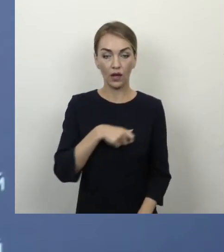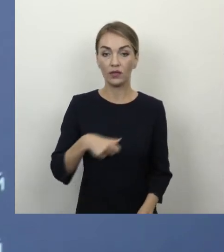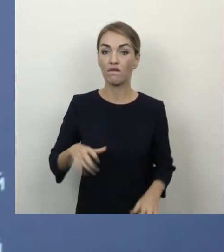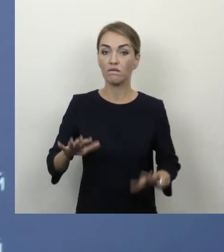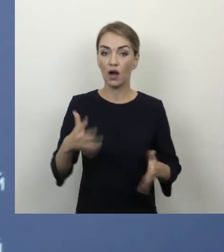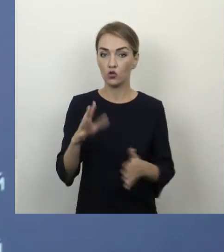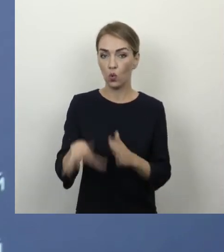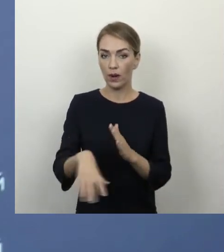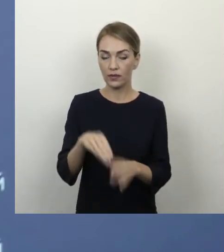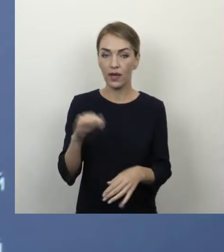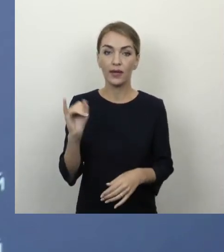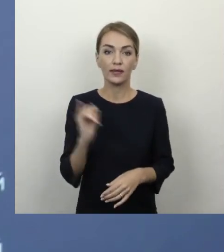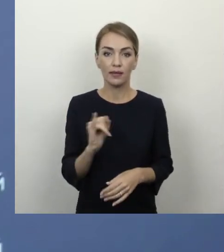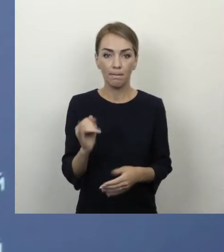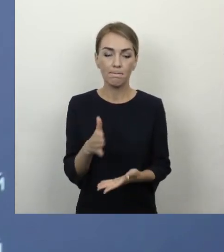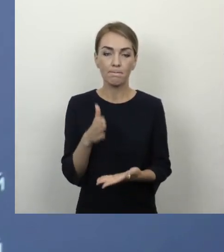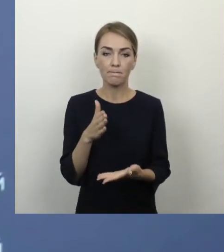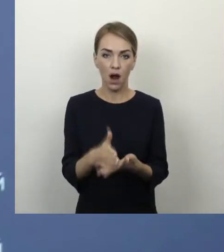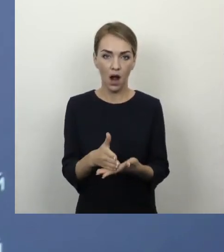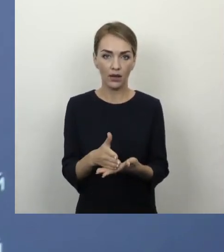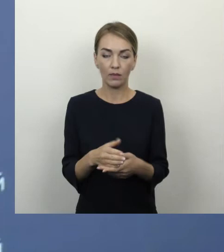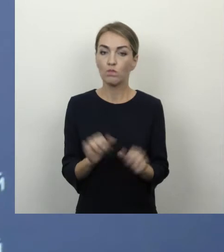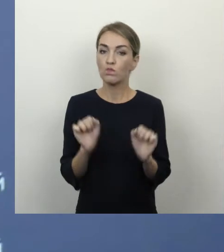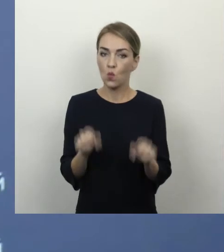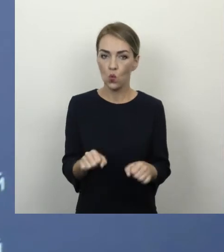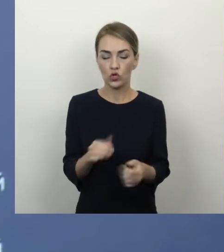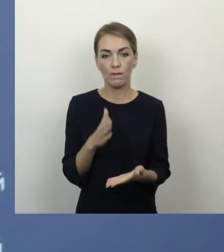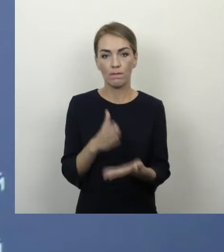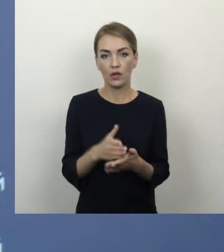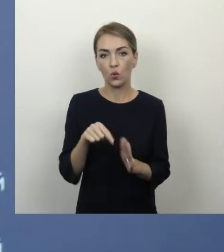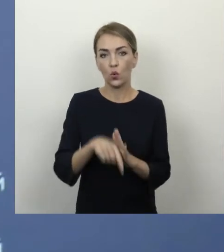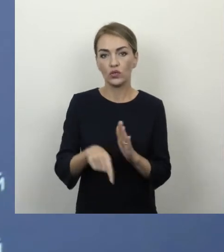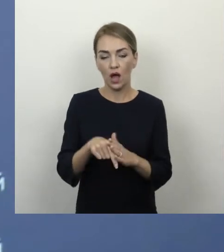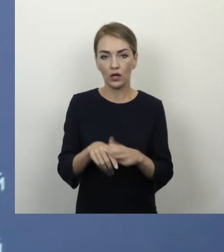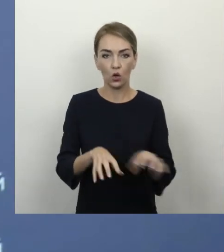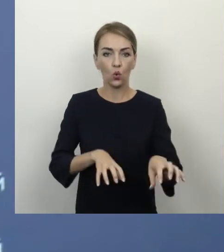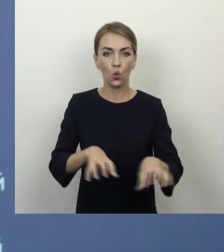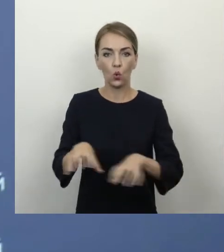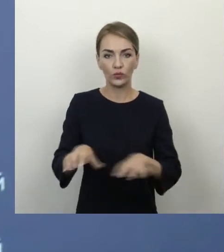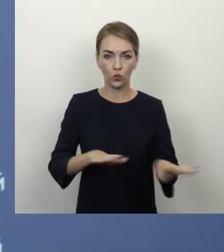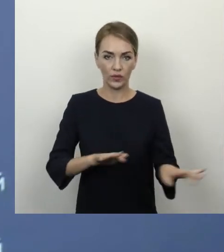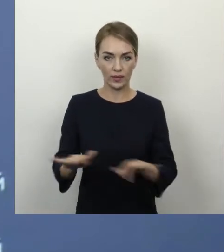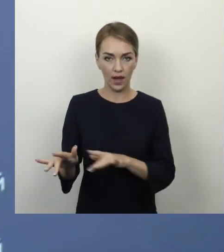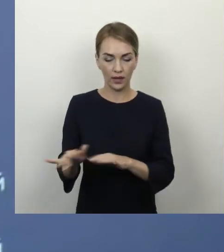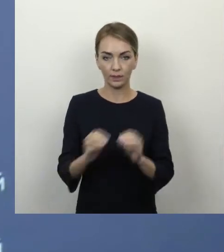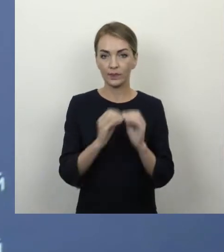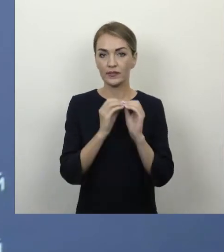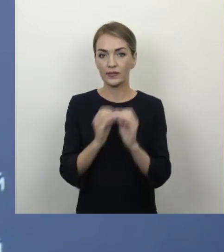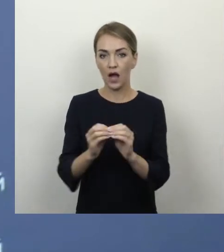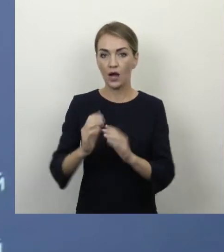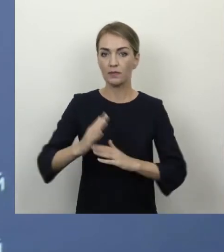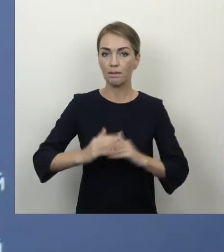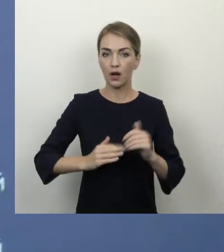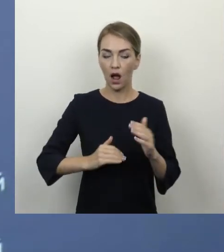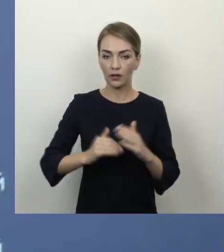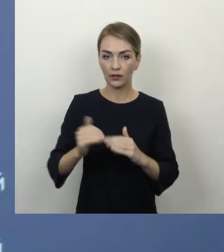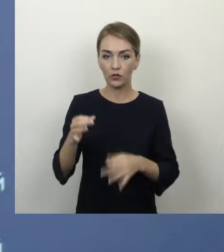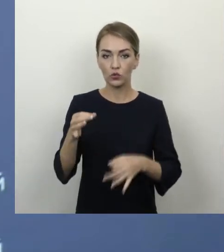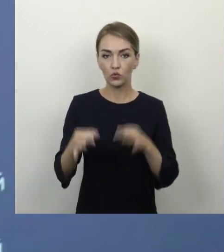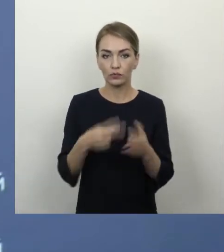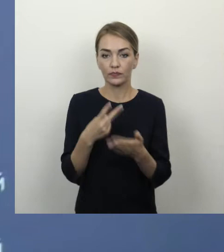which violates the principle of political independence of potential people's